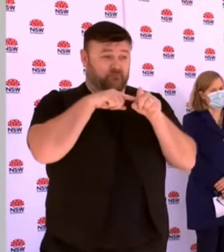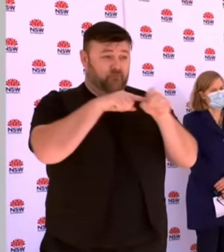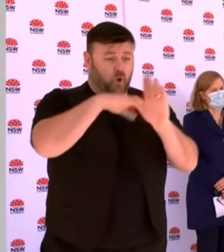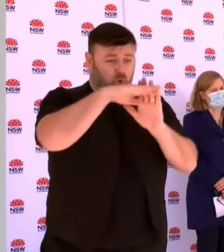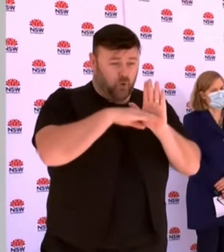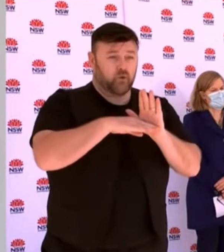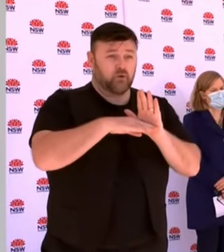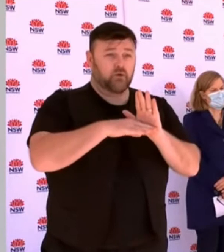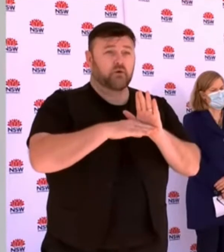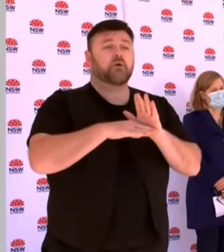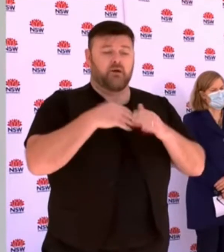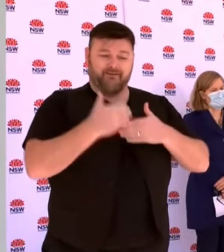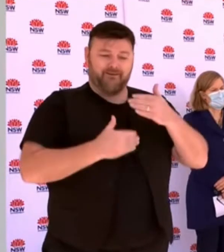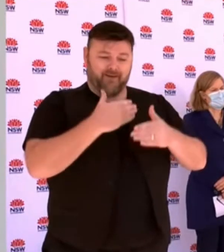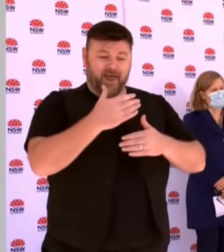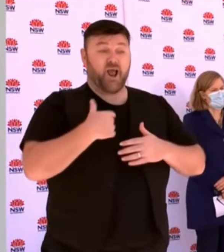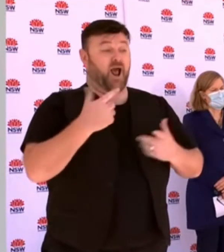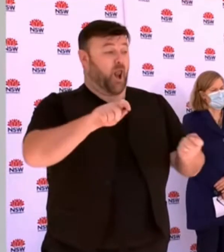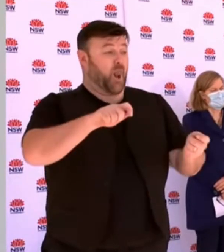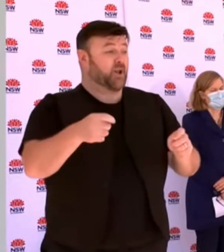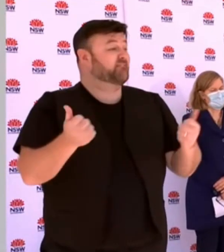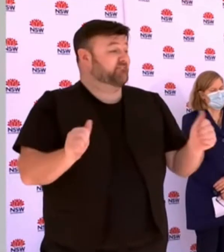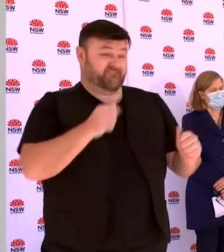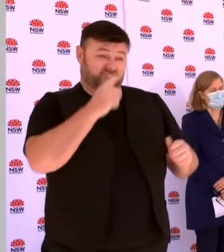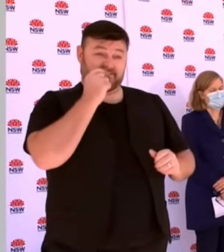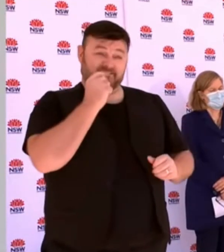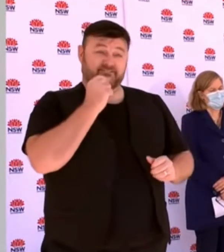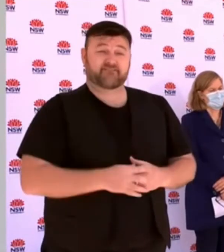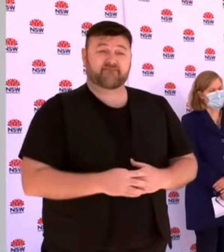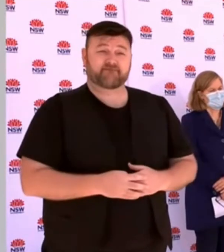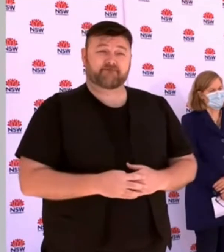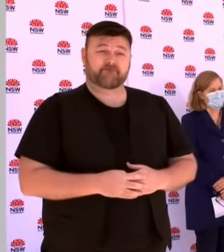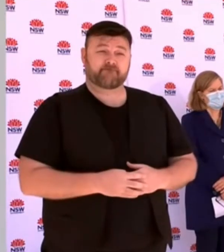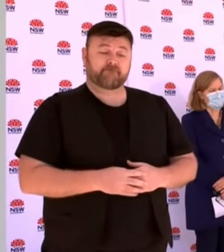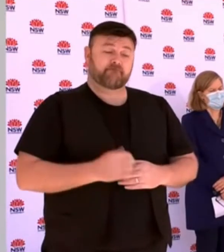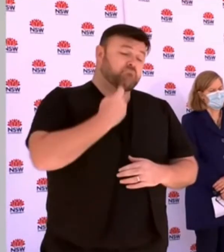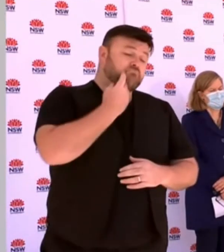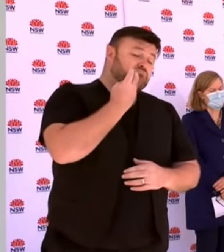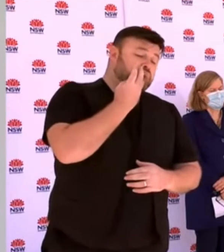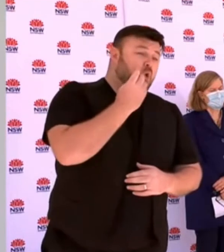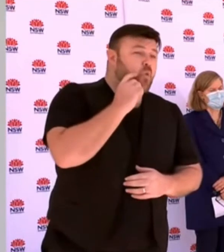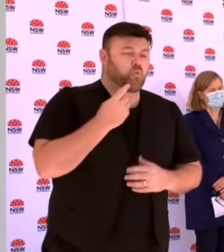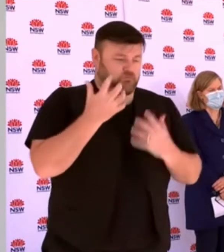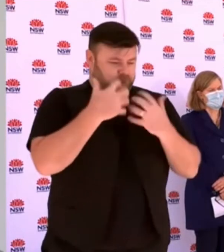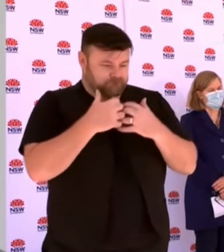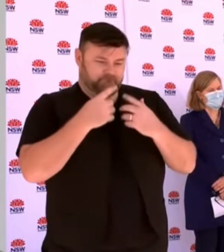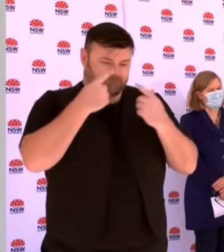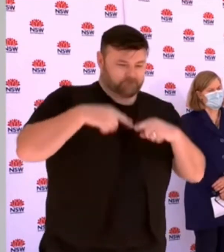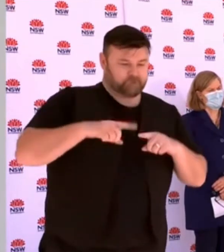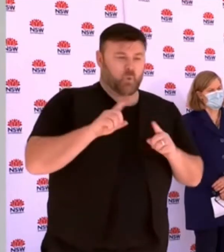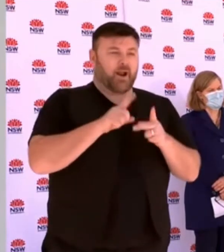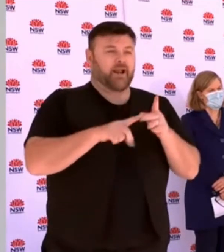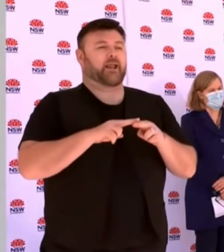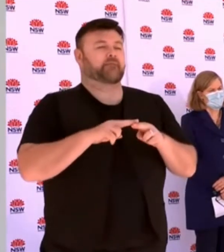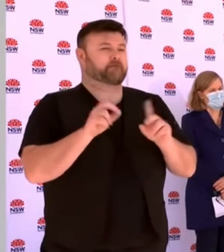we're able to leave the lockdown in a timely way. The next few days will be telling, but so far